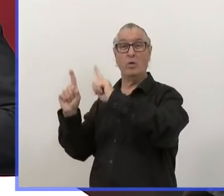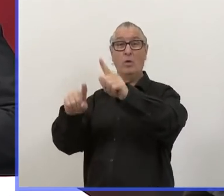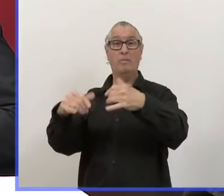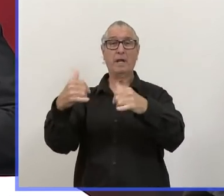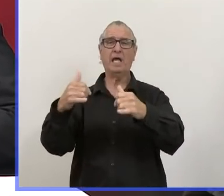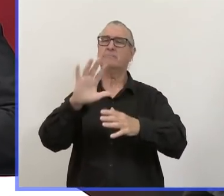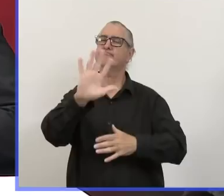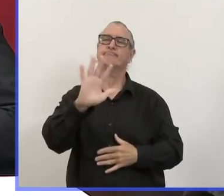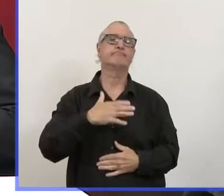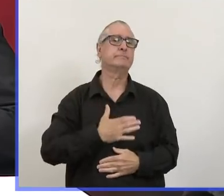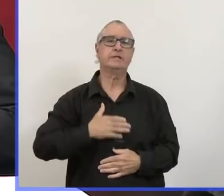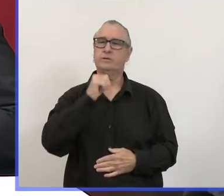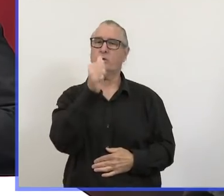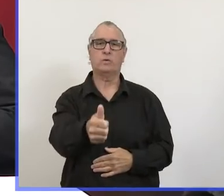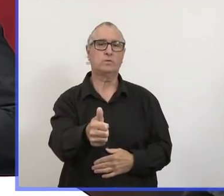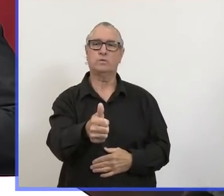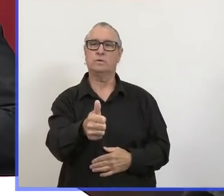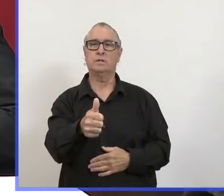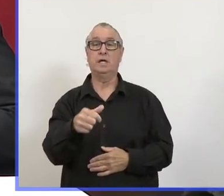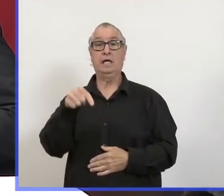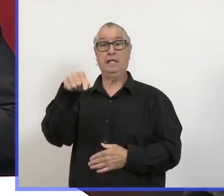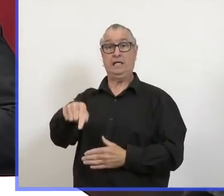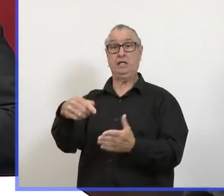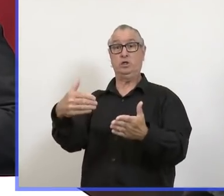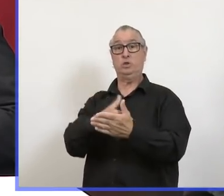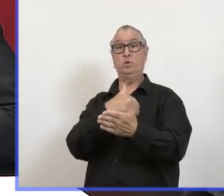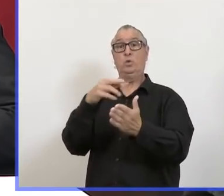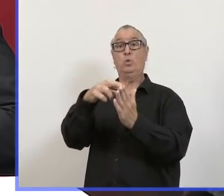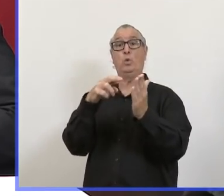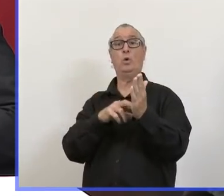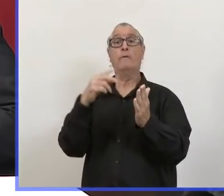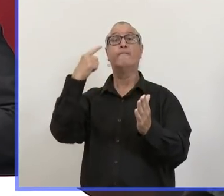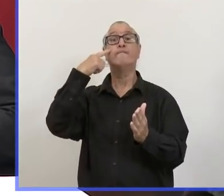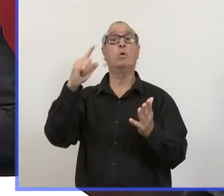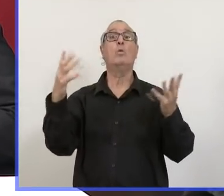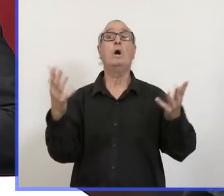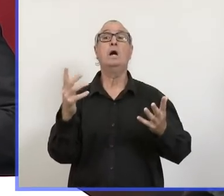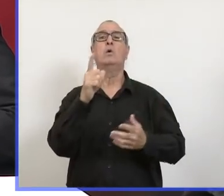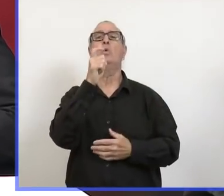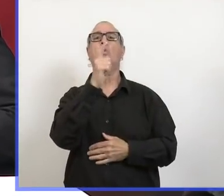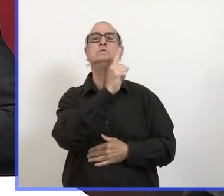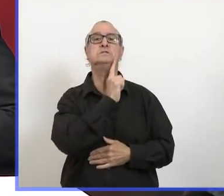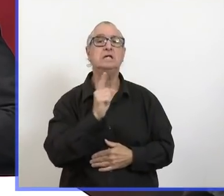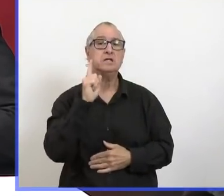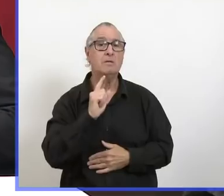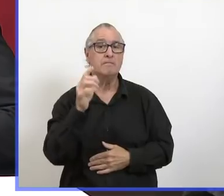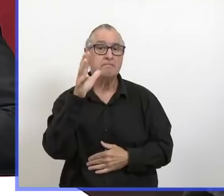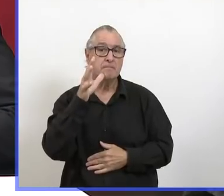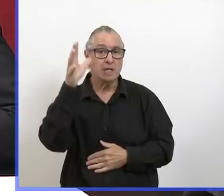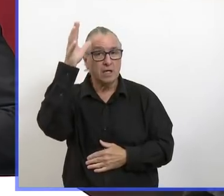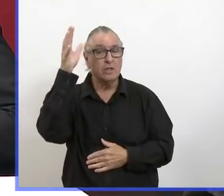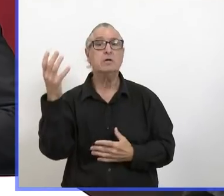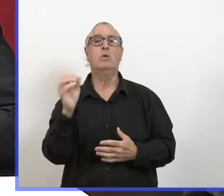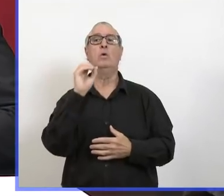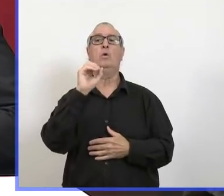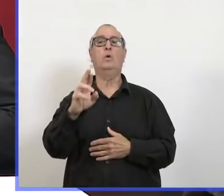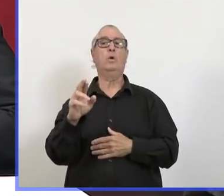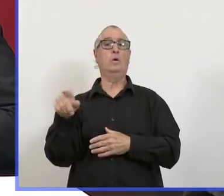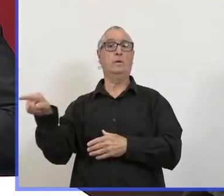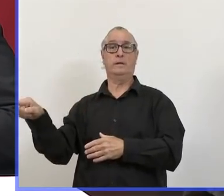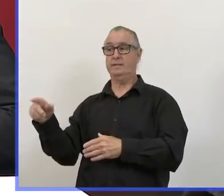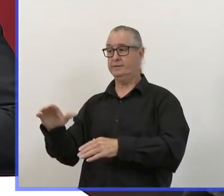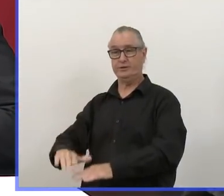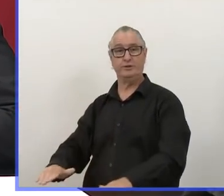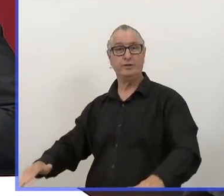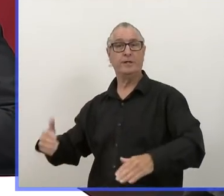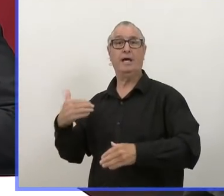and two kids who, you know, live in a home without air conditioning, who don't have access to sprinklers or something, that they're able to kind of get out, cool down a